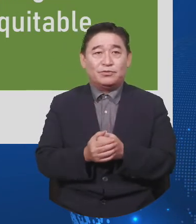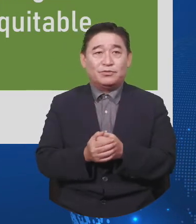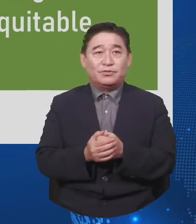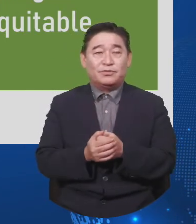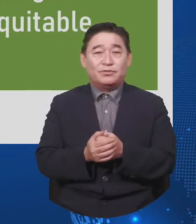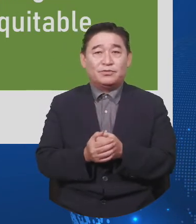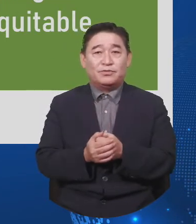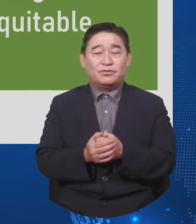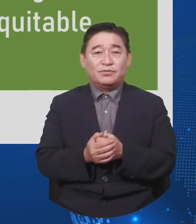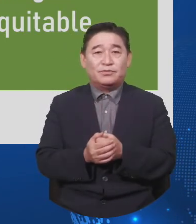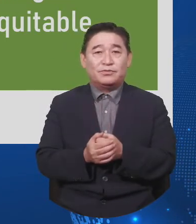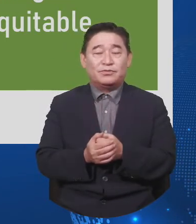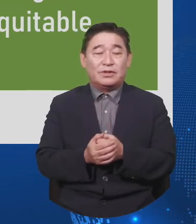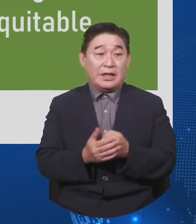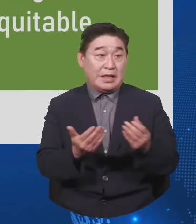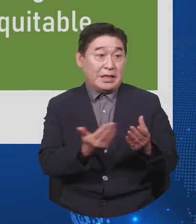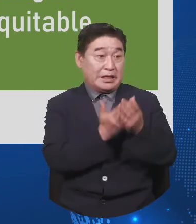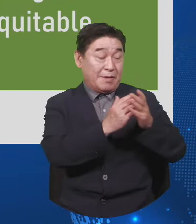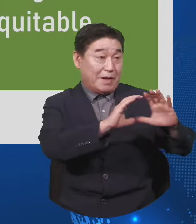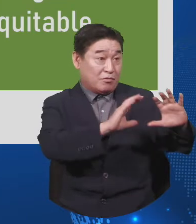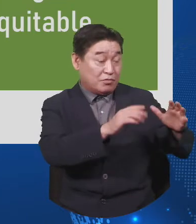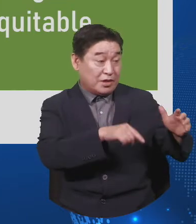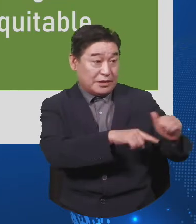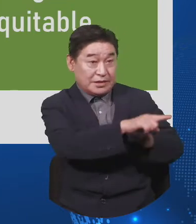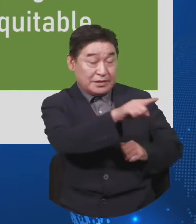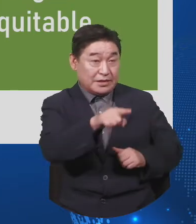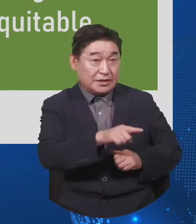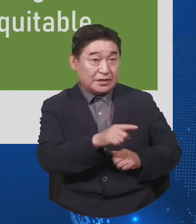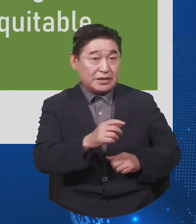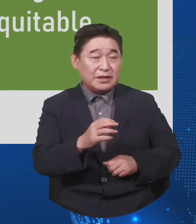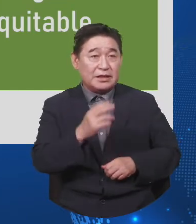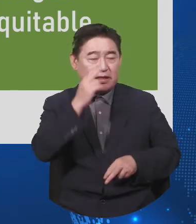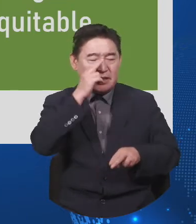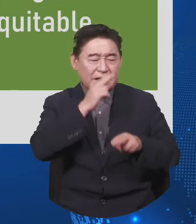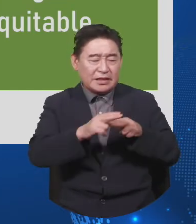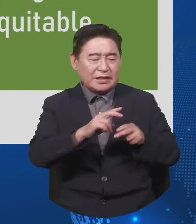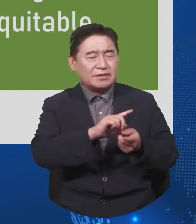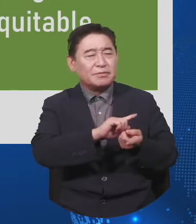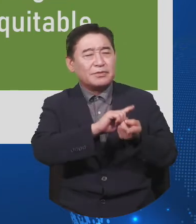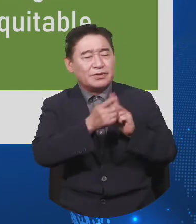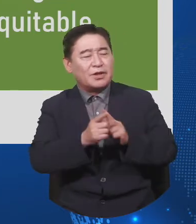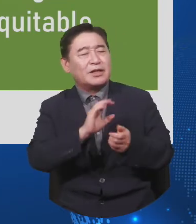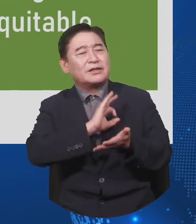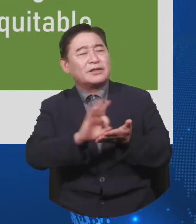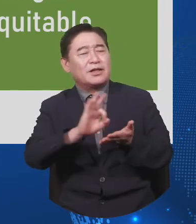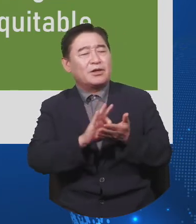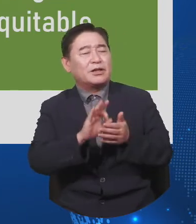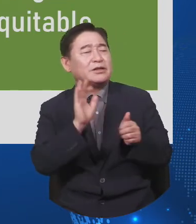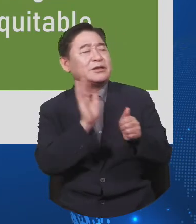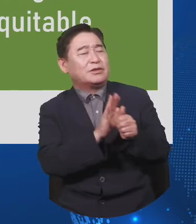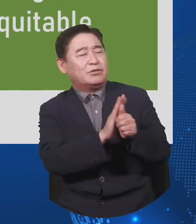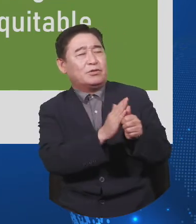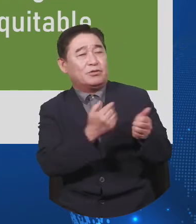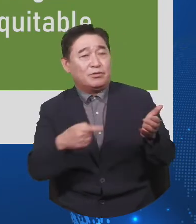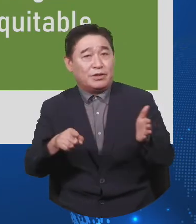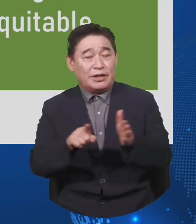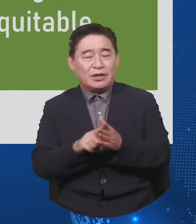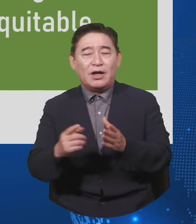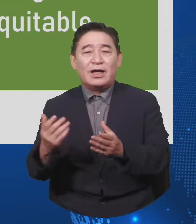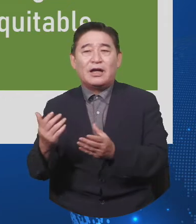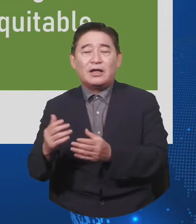developing countries' energy transitions, we will be launching at the